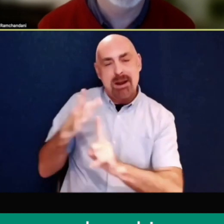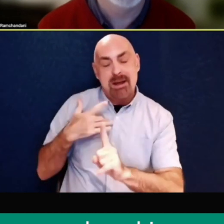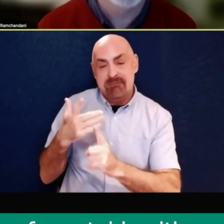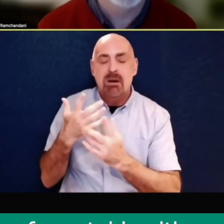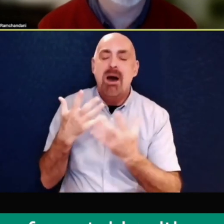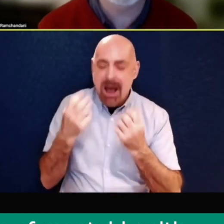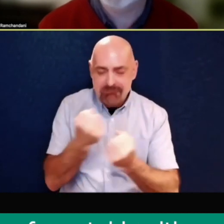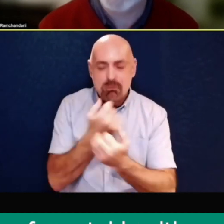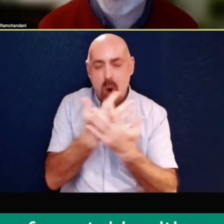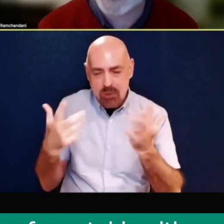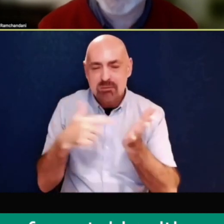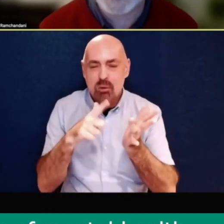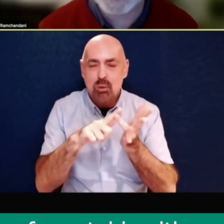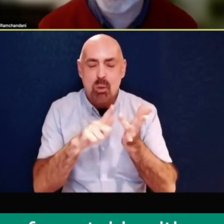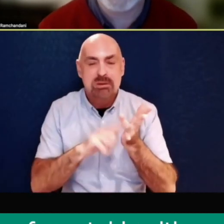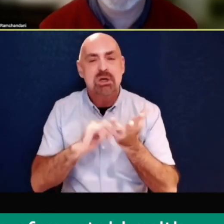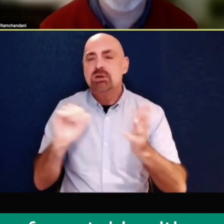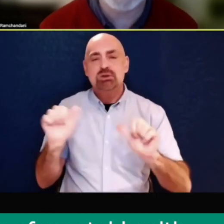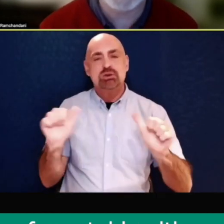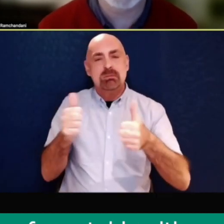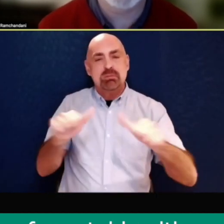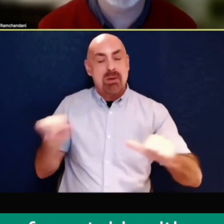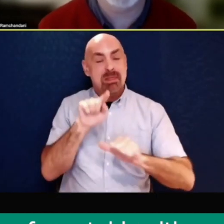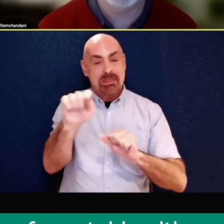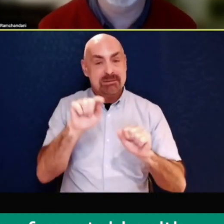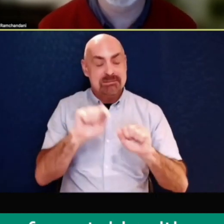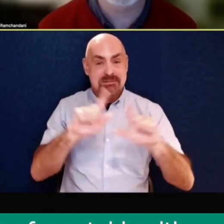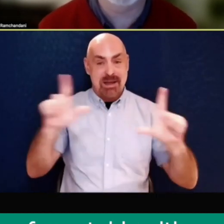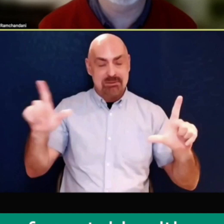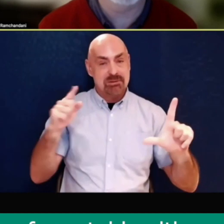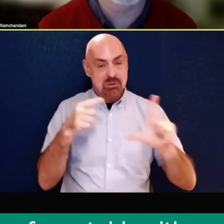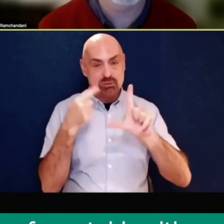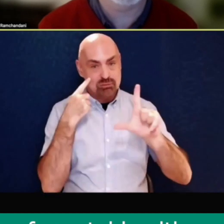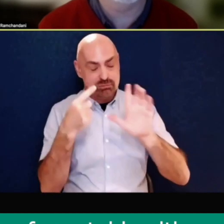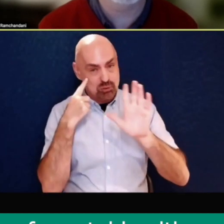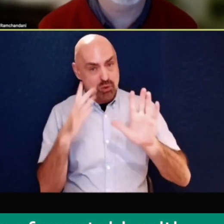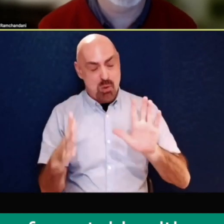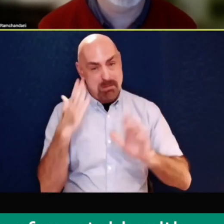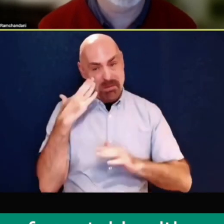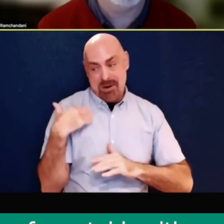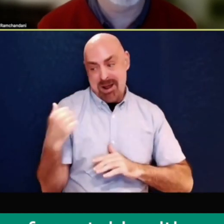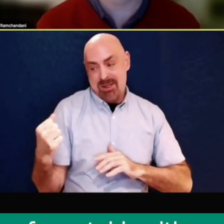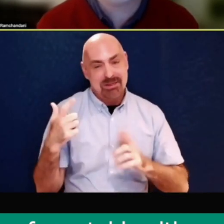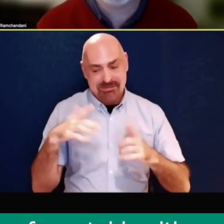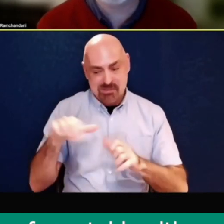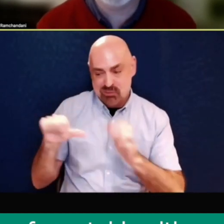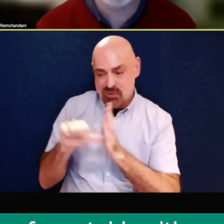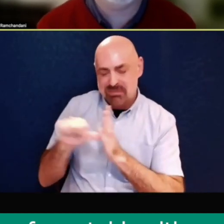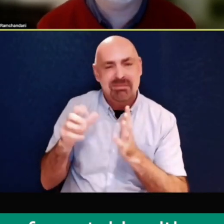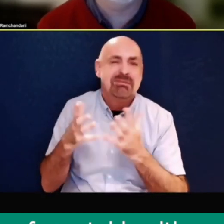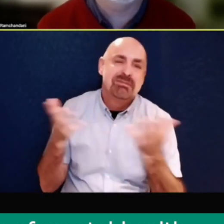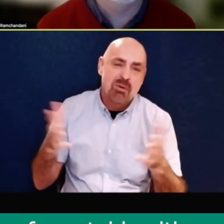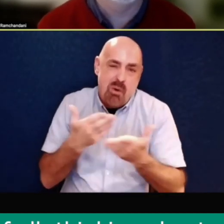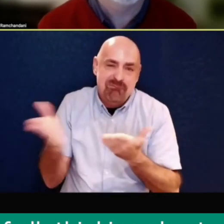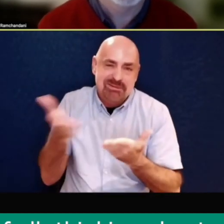well. We're still not there yet. That slide showing the rate of mental health problems in children shows what a big challenge we all